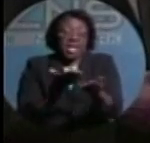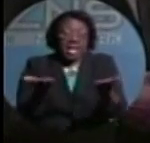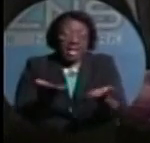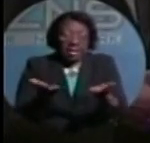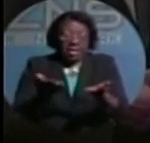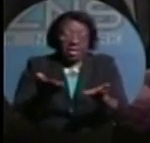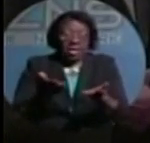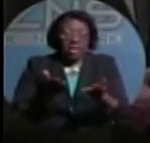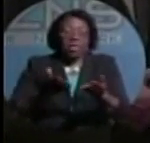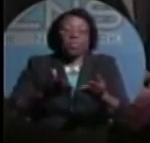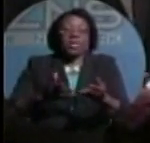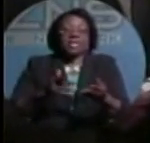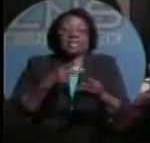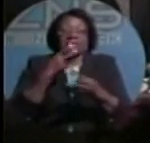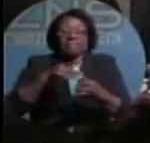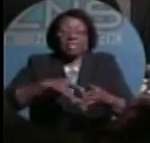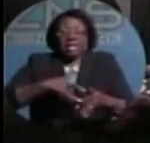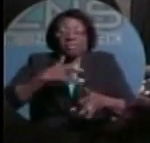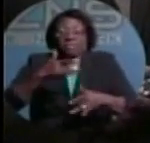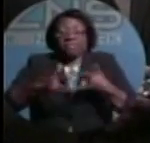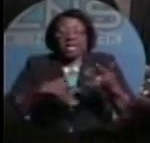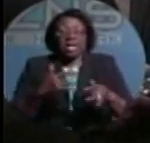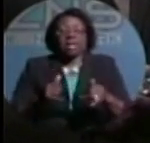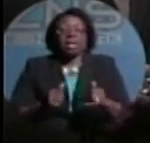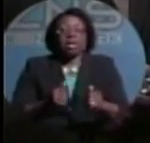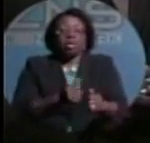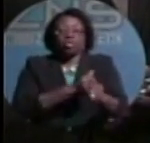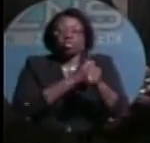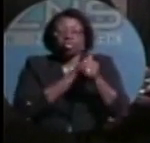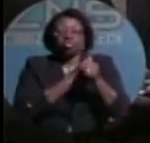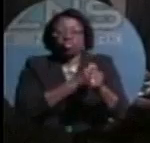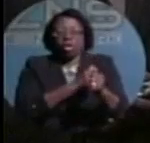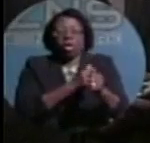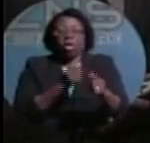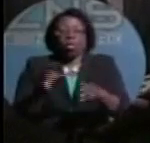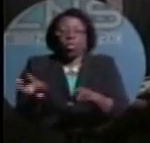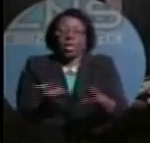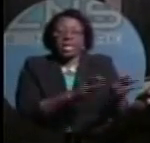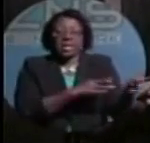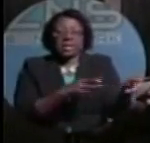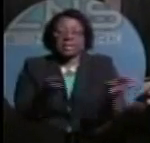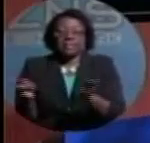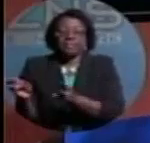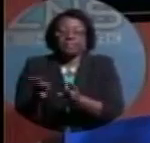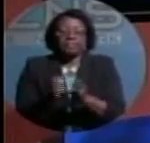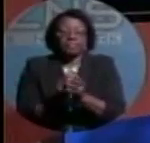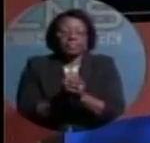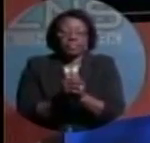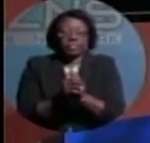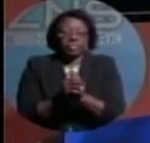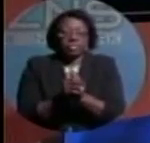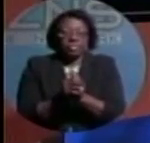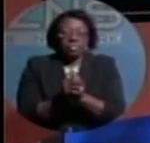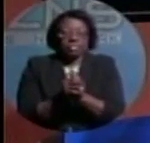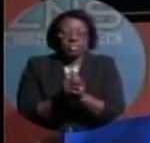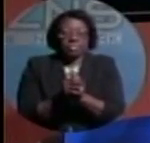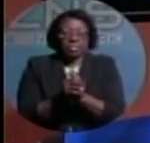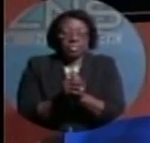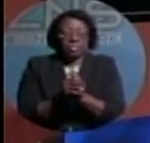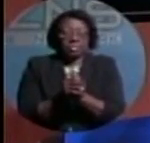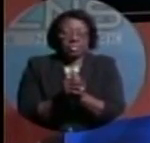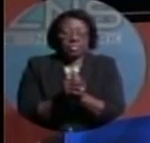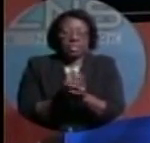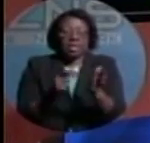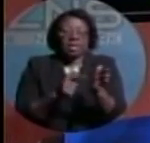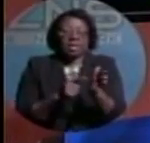that is how things will be unfolding over the next several hours as Sandy makes its way through the Bahamas. Basil, I just want to ask a quick question.